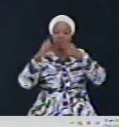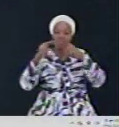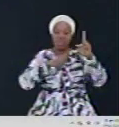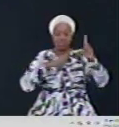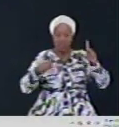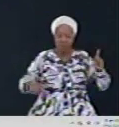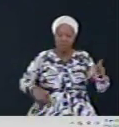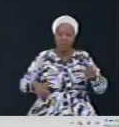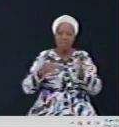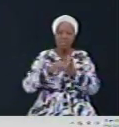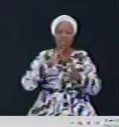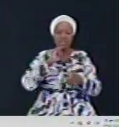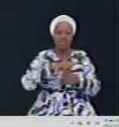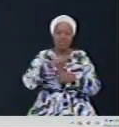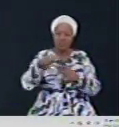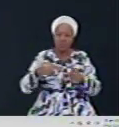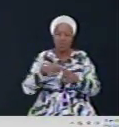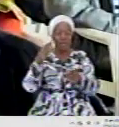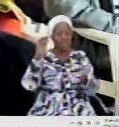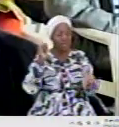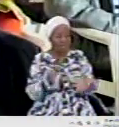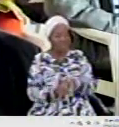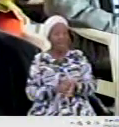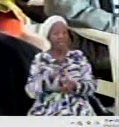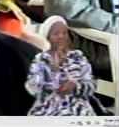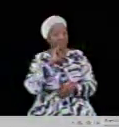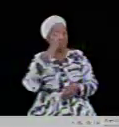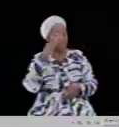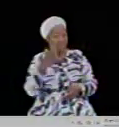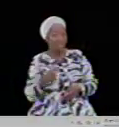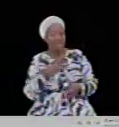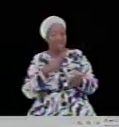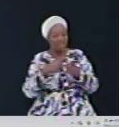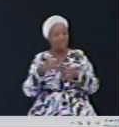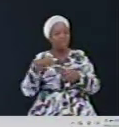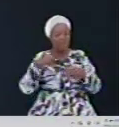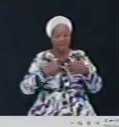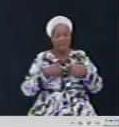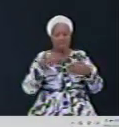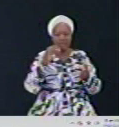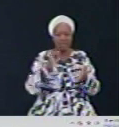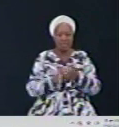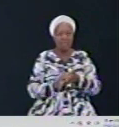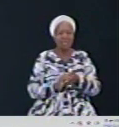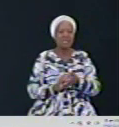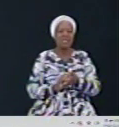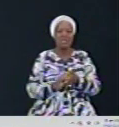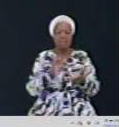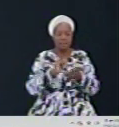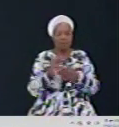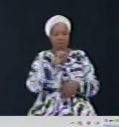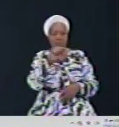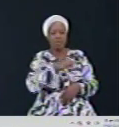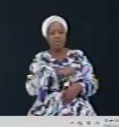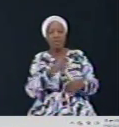Lord. It is when that is there and we have that unqualified,